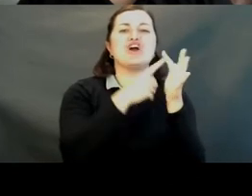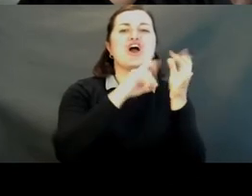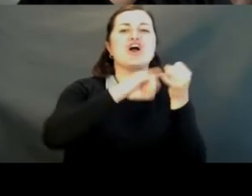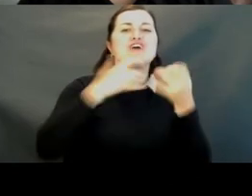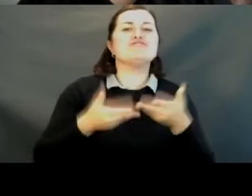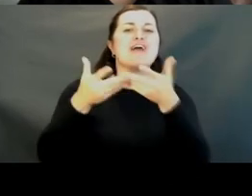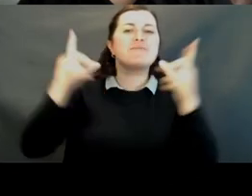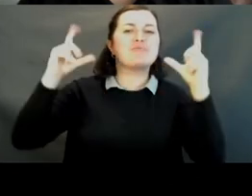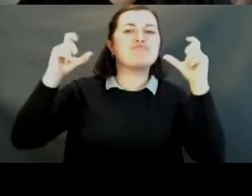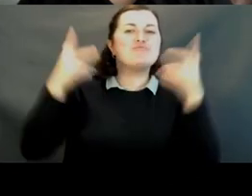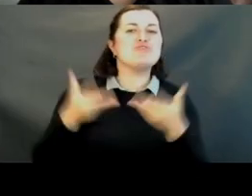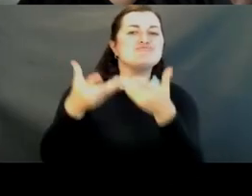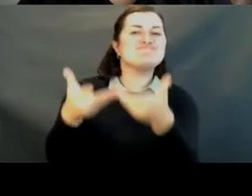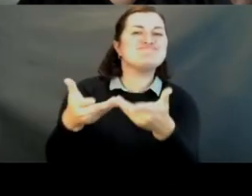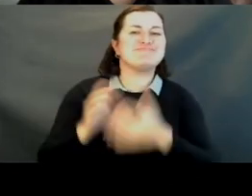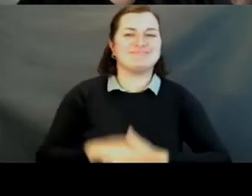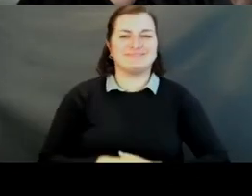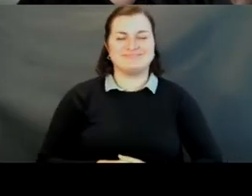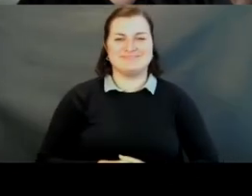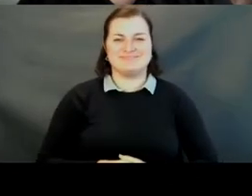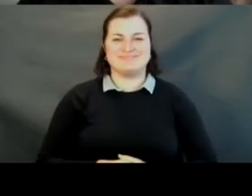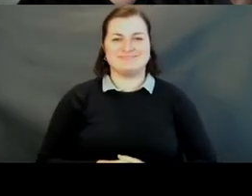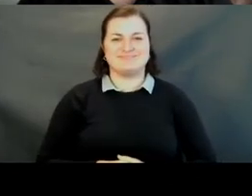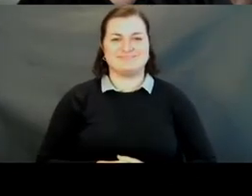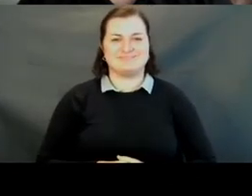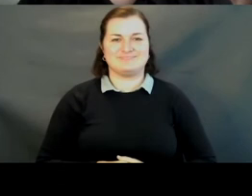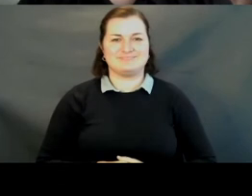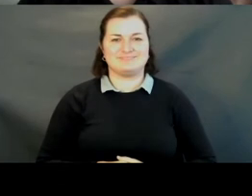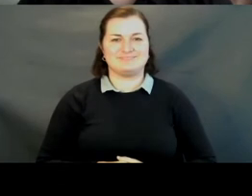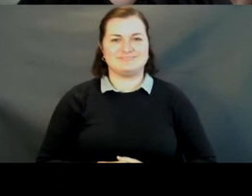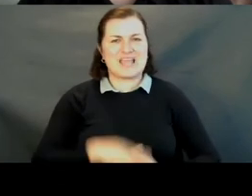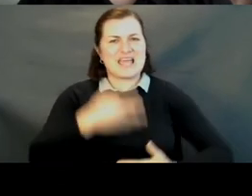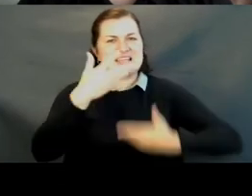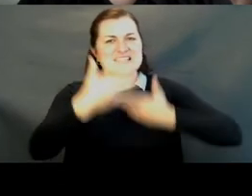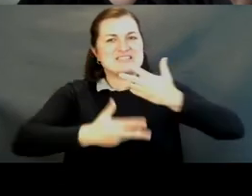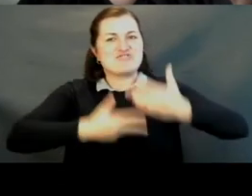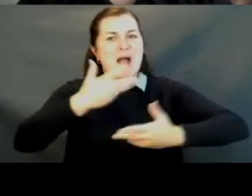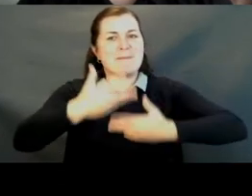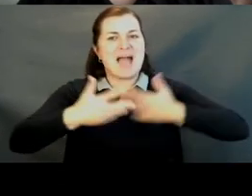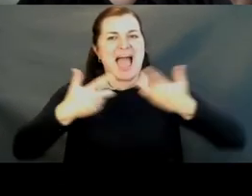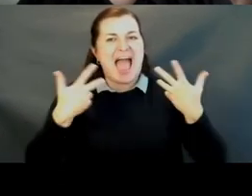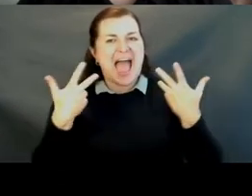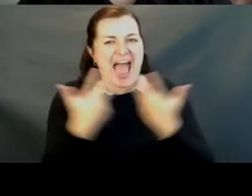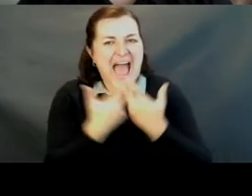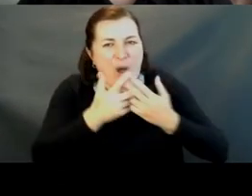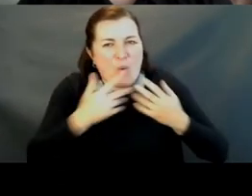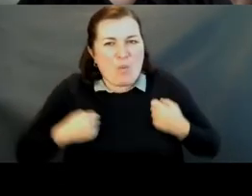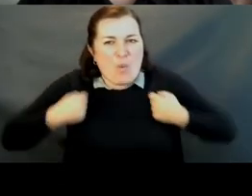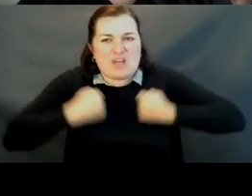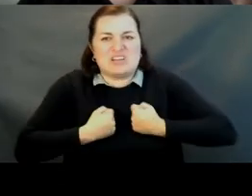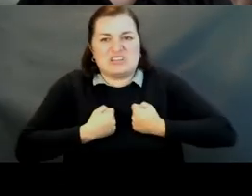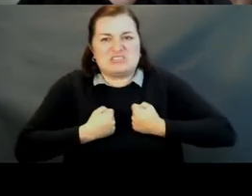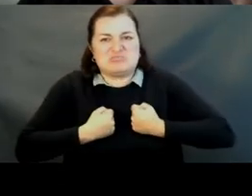them. It's really a description of how they're wearing their clothes, not just what they're wearing. They're not a dummy. They're